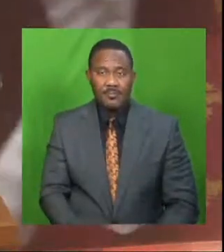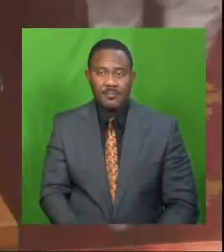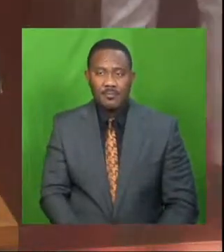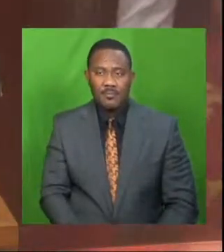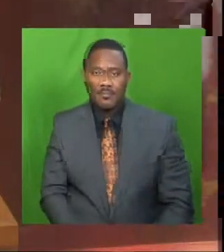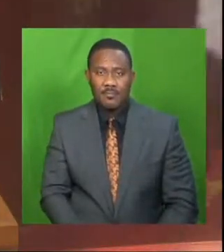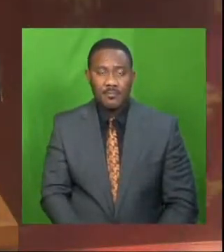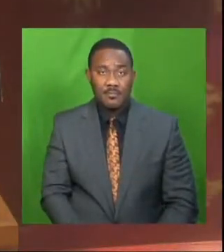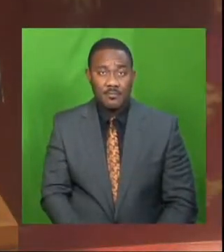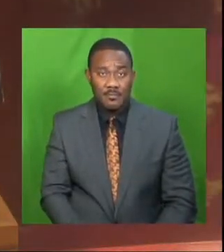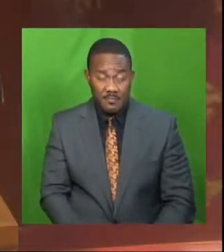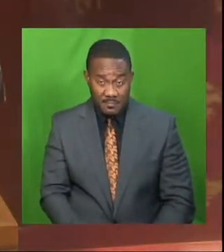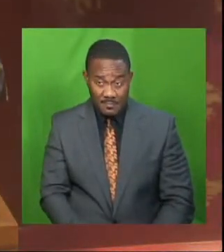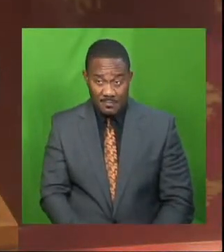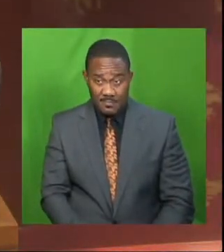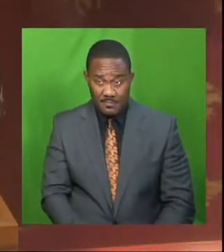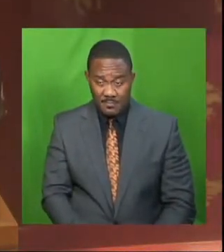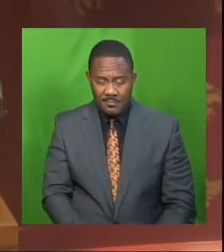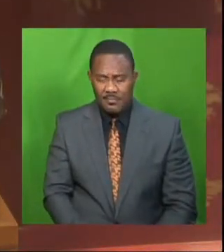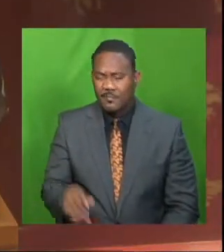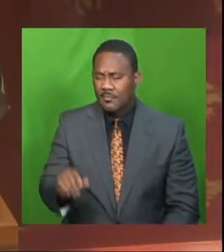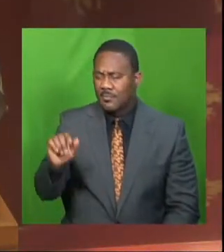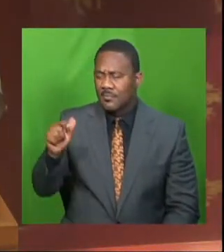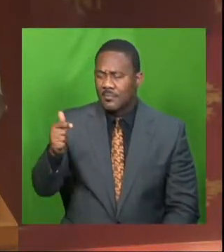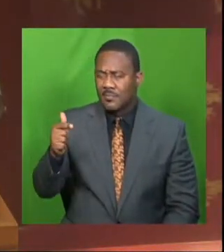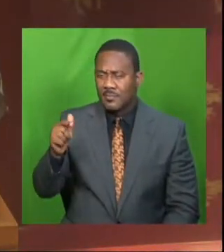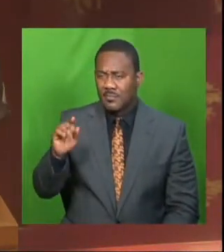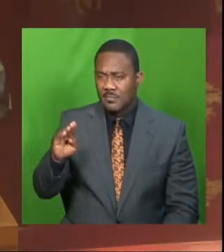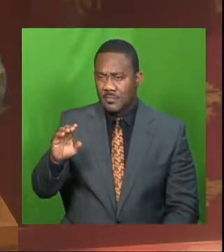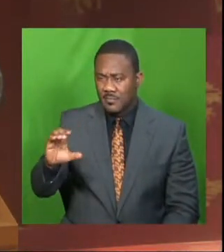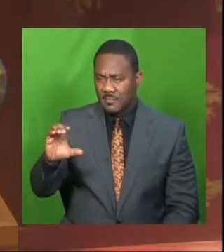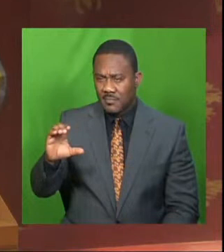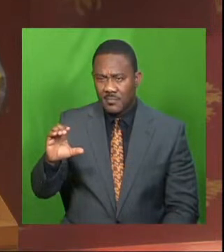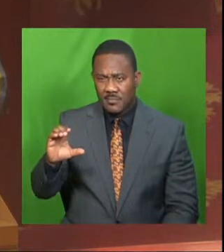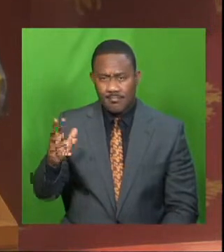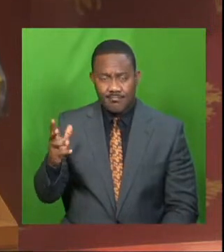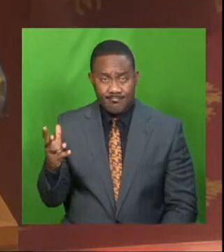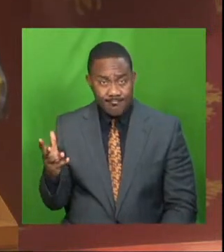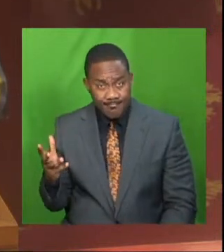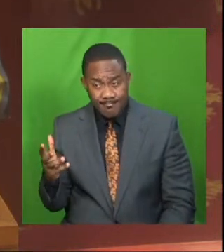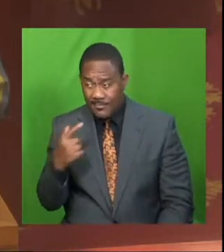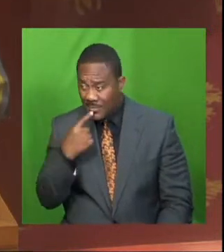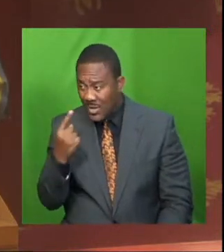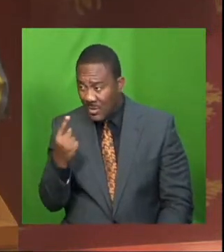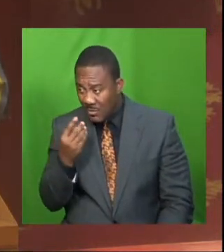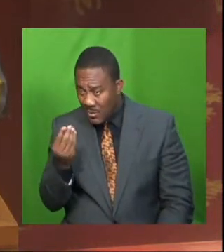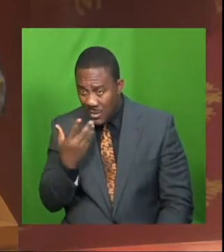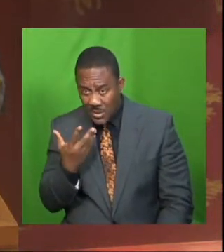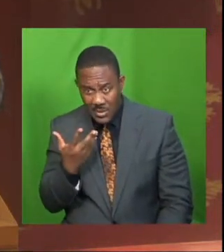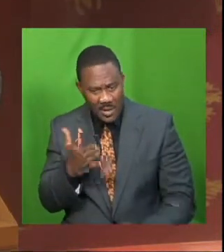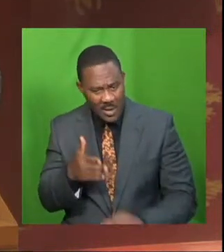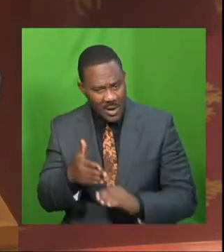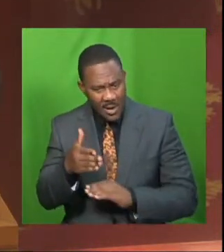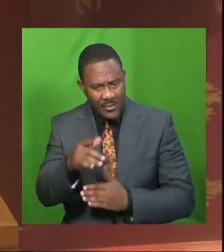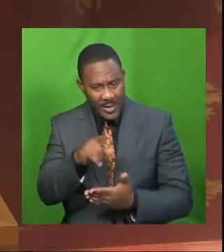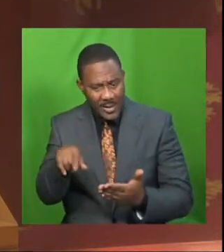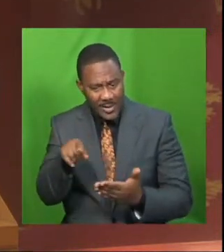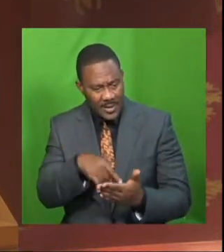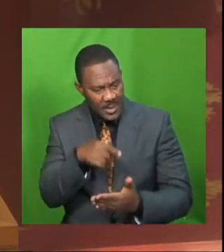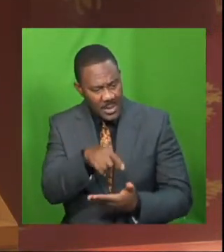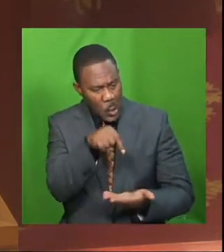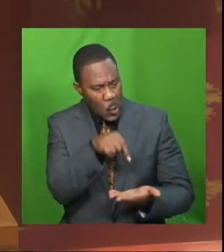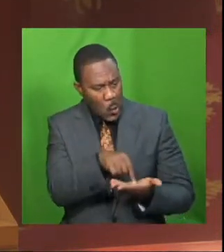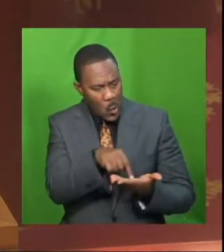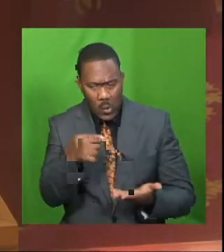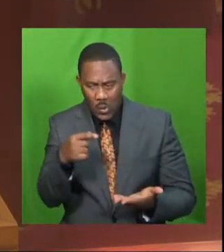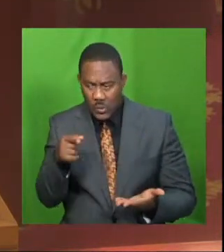advised by the Office of the Director General of GBC that there are no outstanding financial obligations after the termination of this contract.